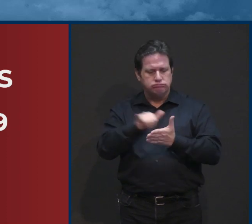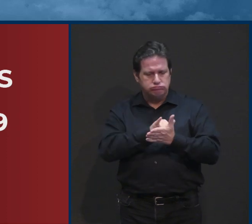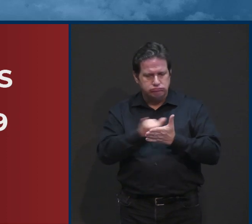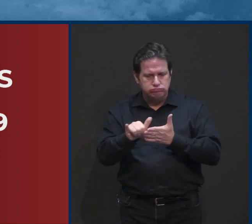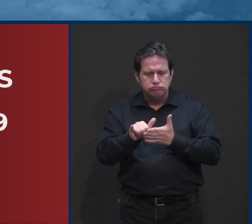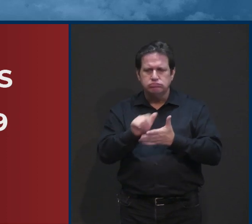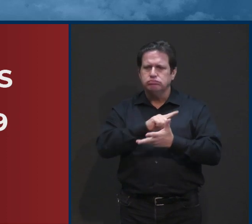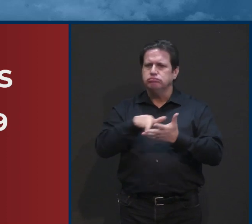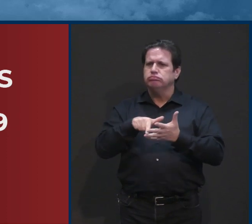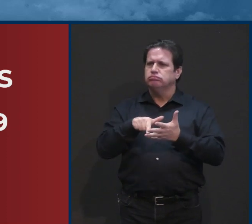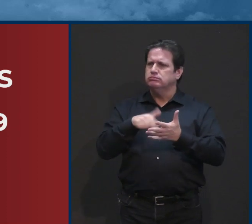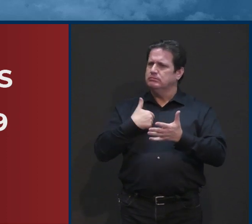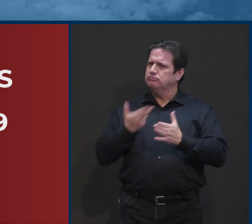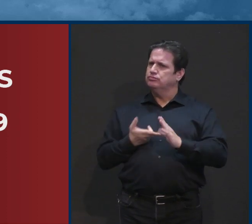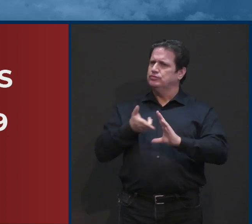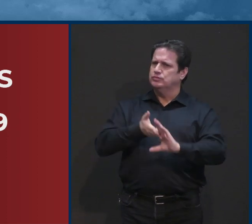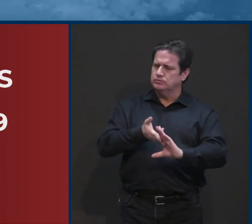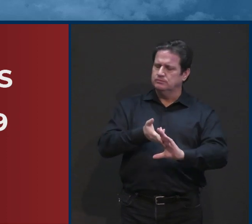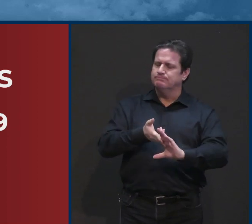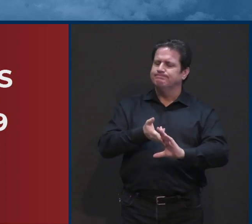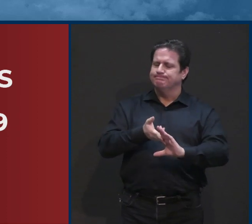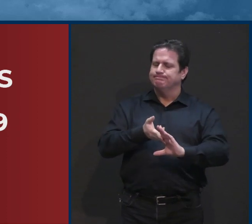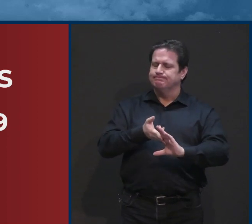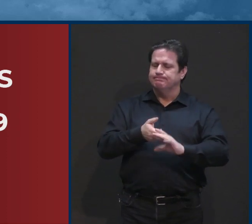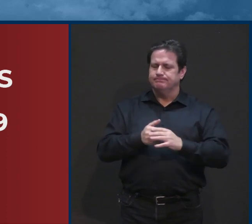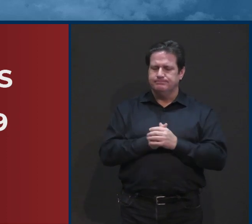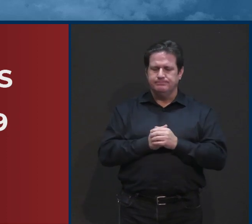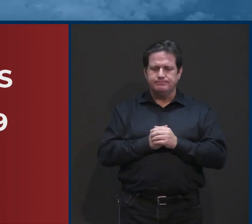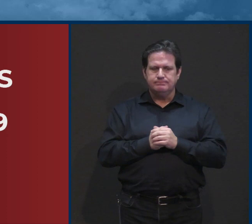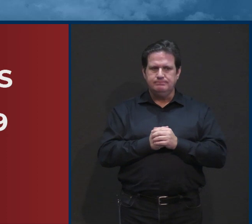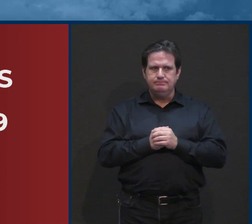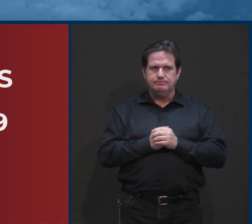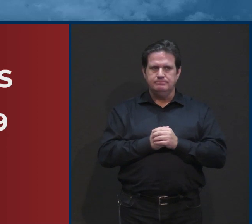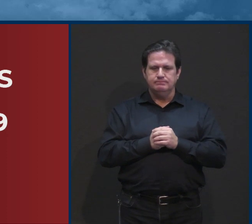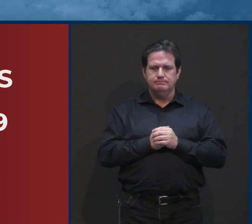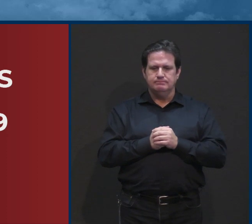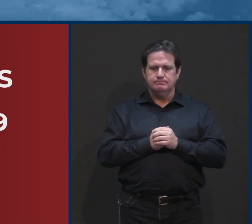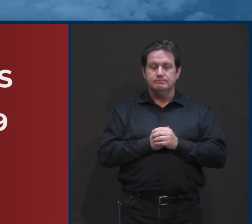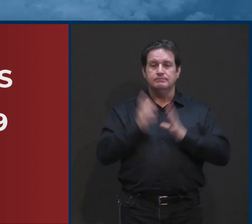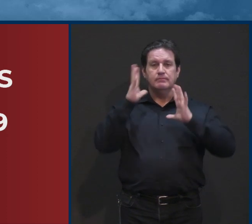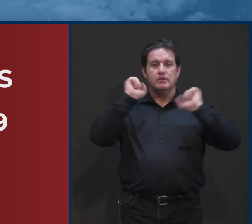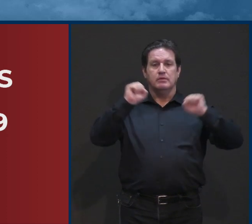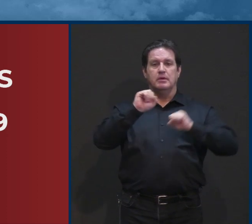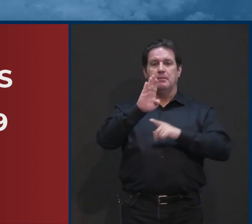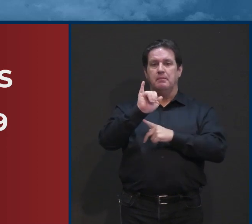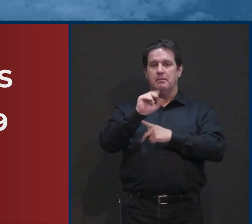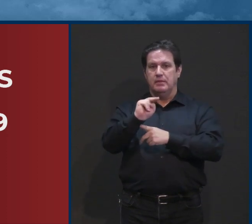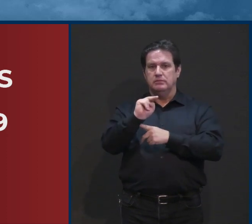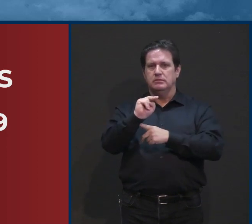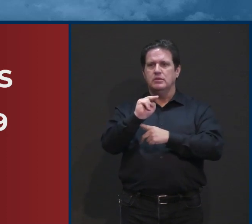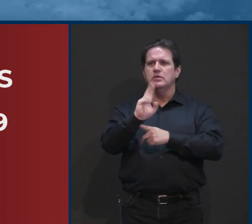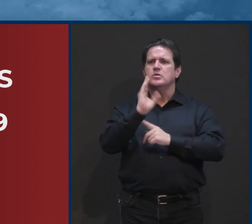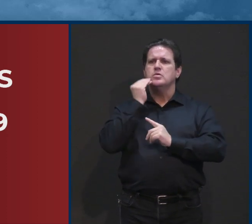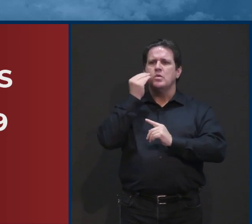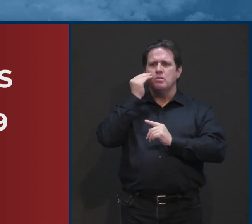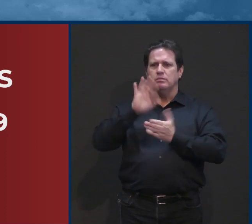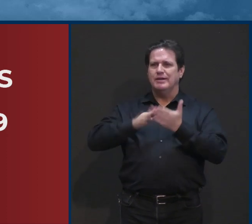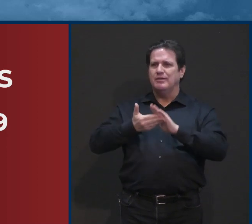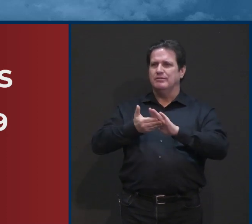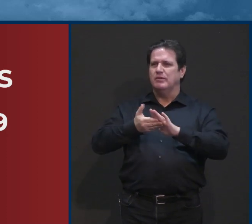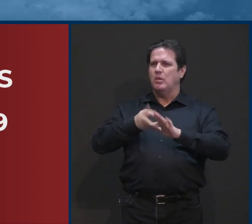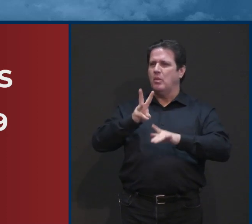others I was asked to join, obviously, as the President-elect's hometown